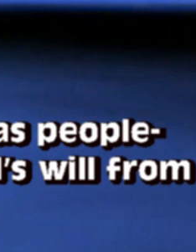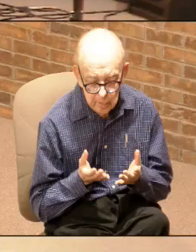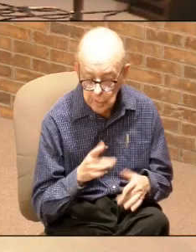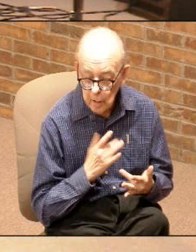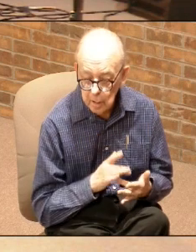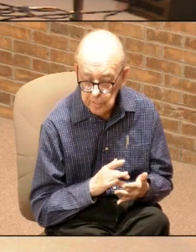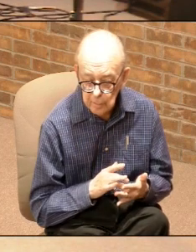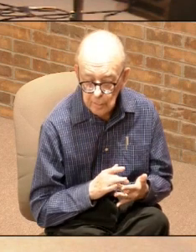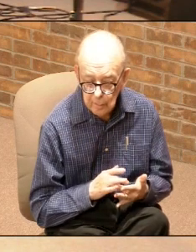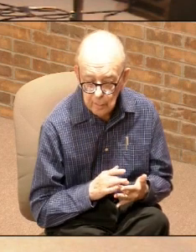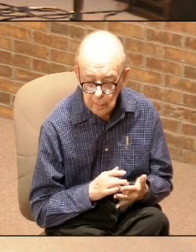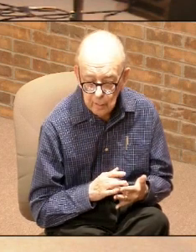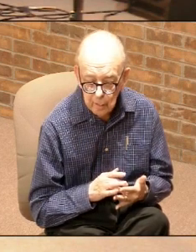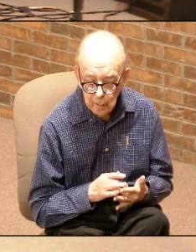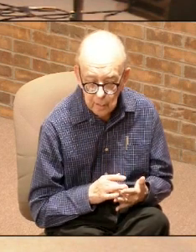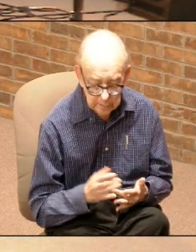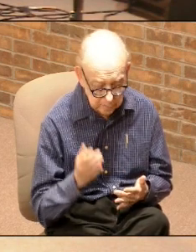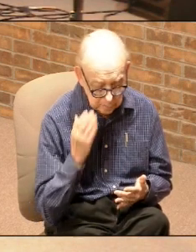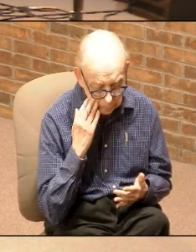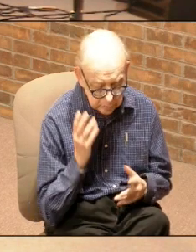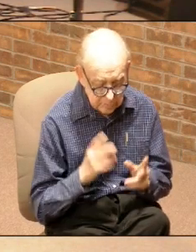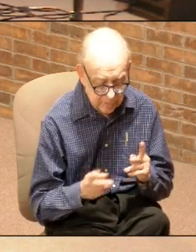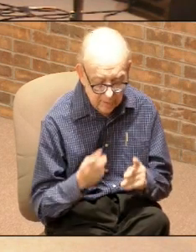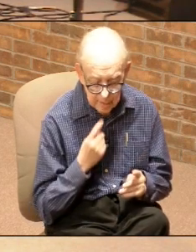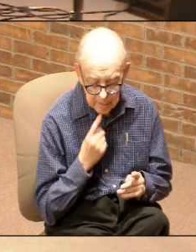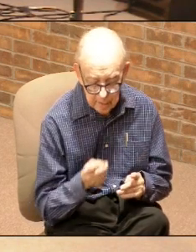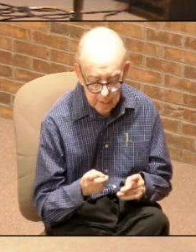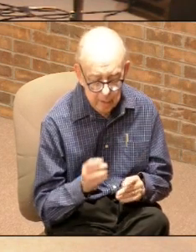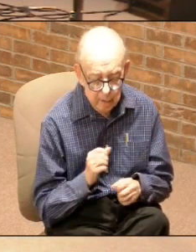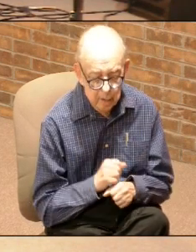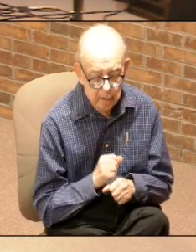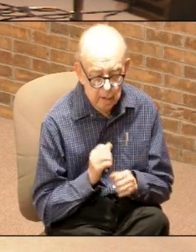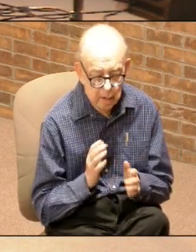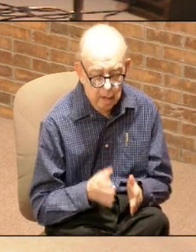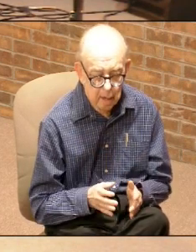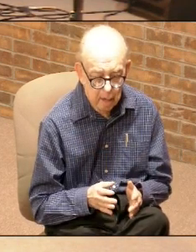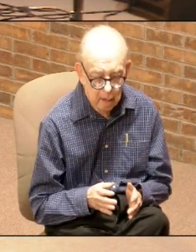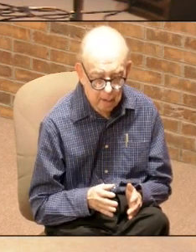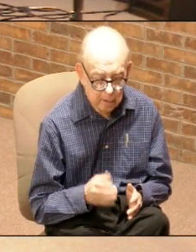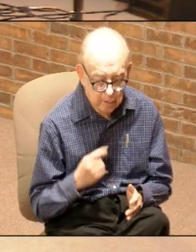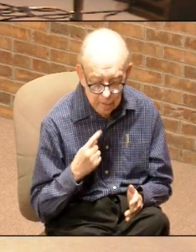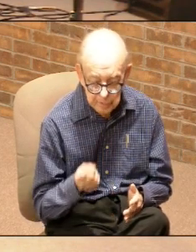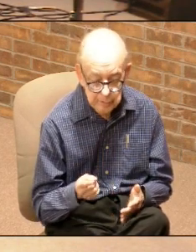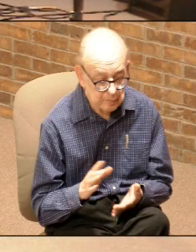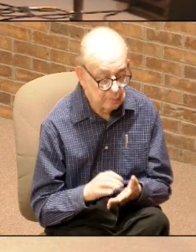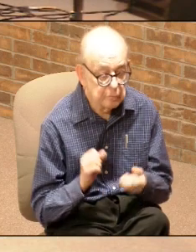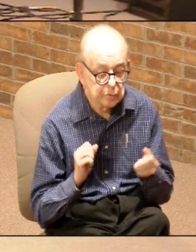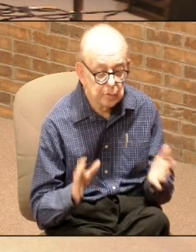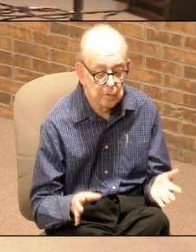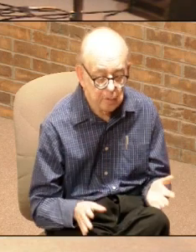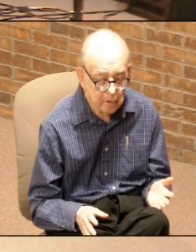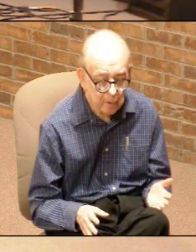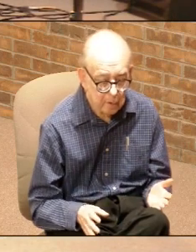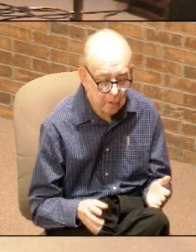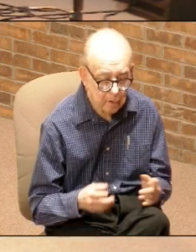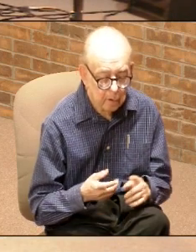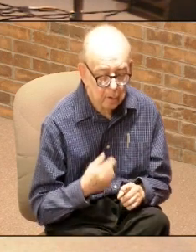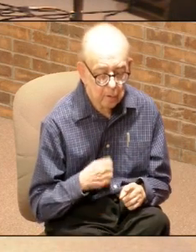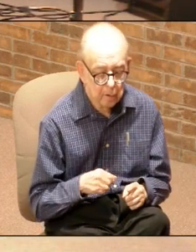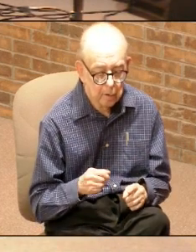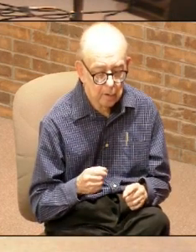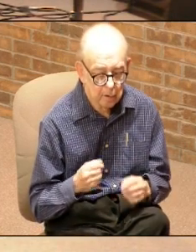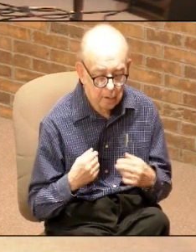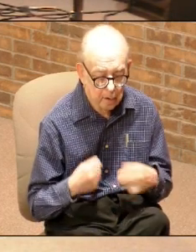heart. I know that people say that slavery has been abolished, and from the